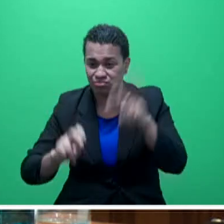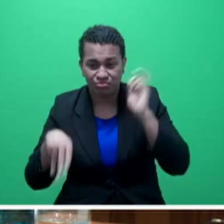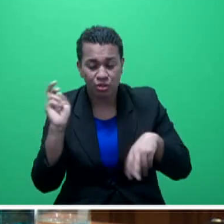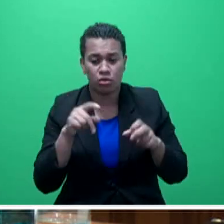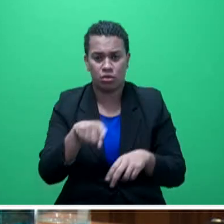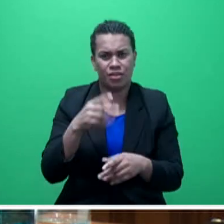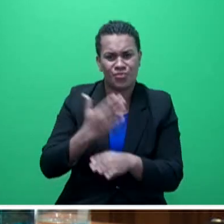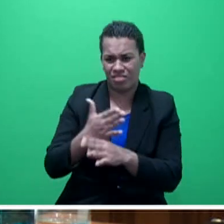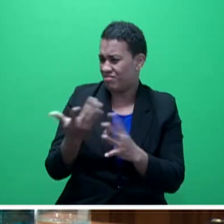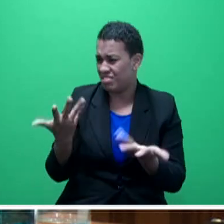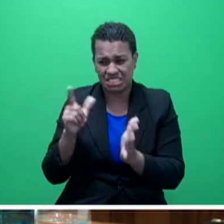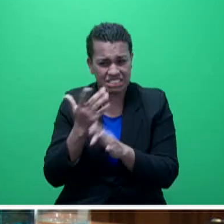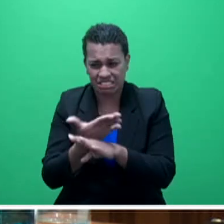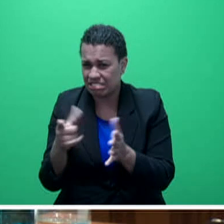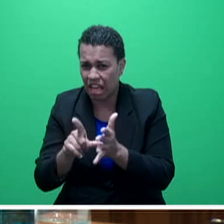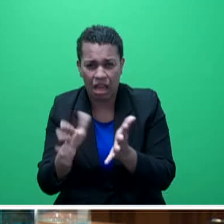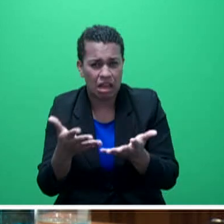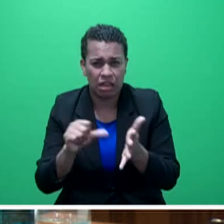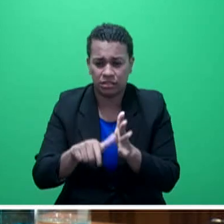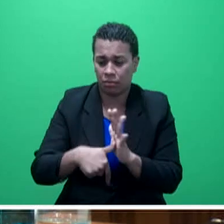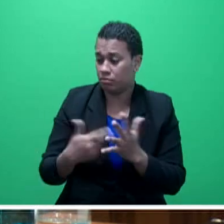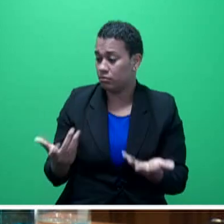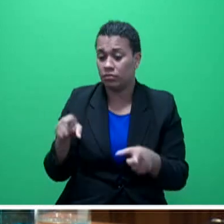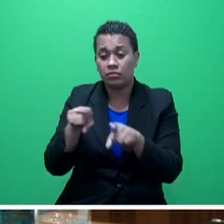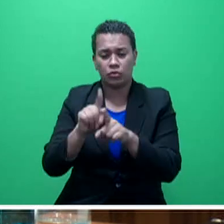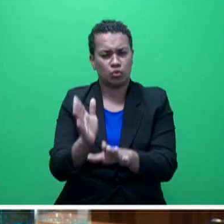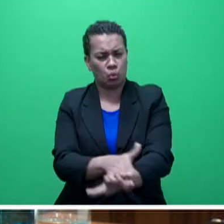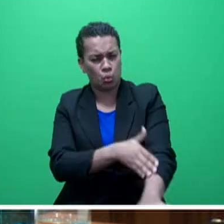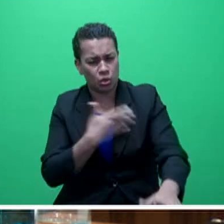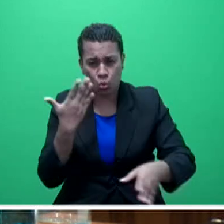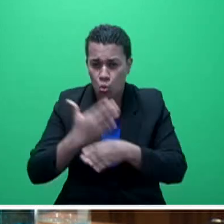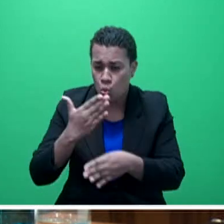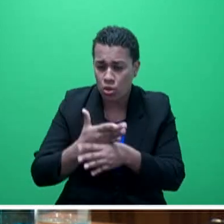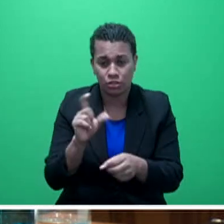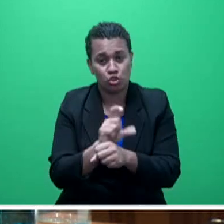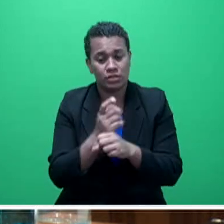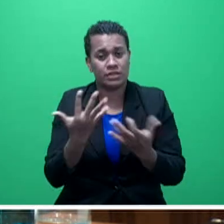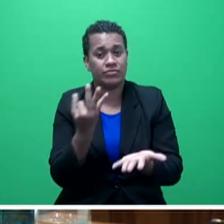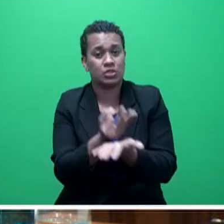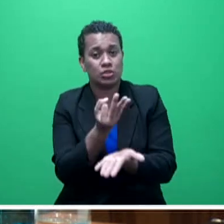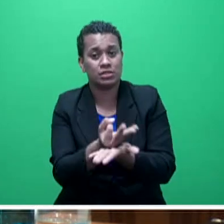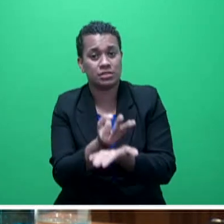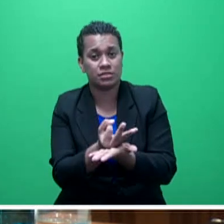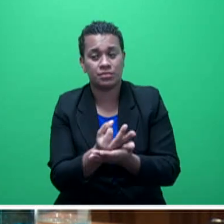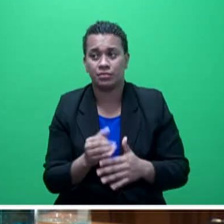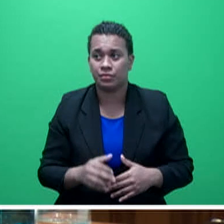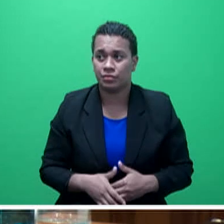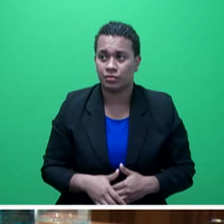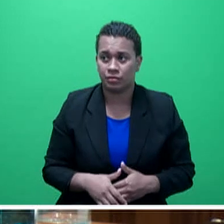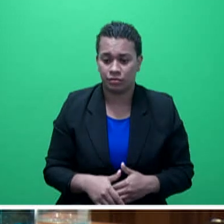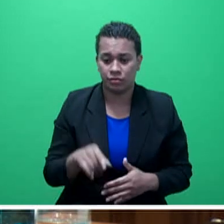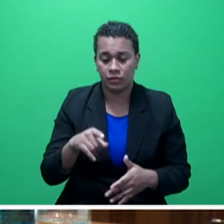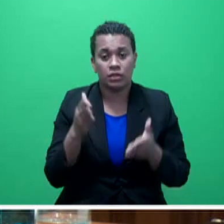and long-term job creation by financing public investments, providing stimuli to private sector and construction